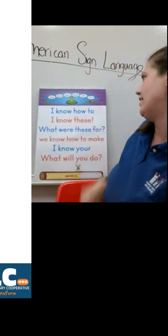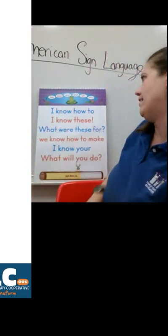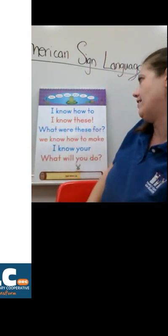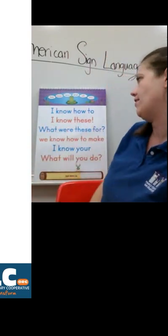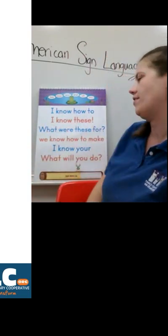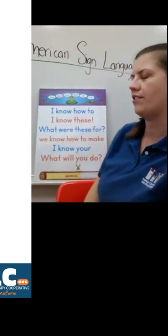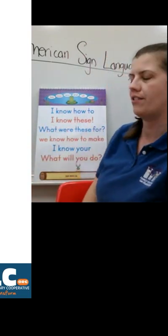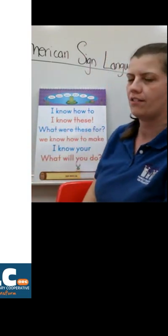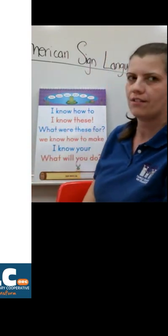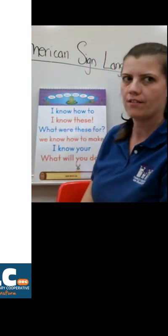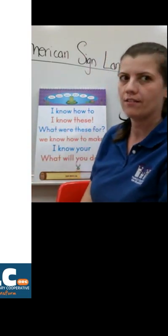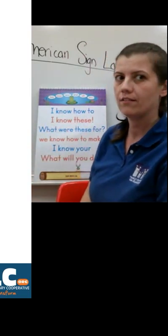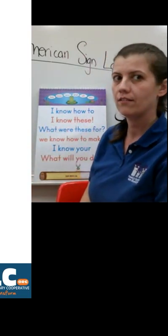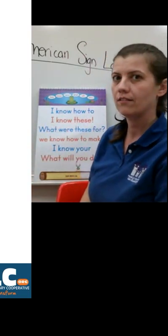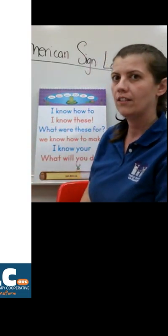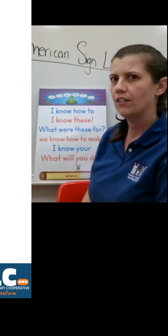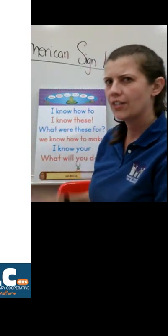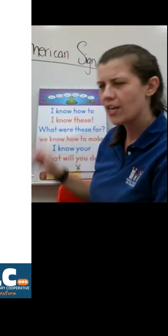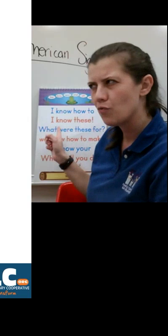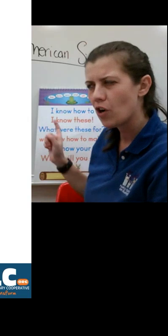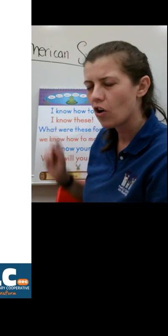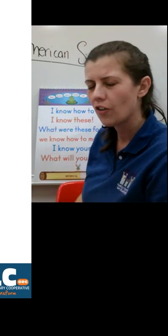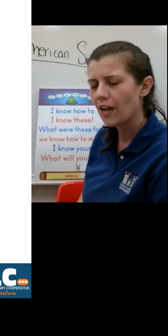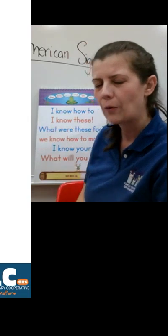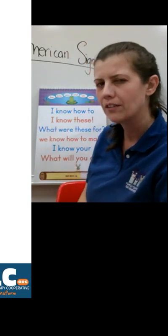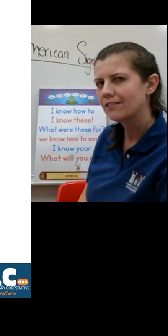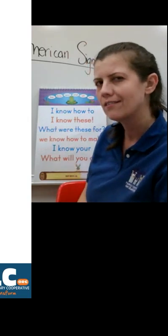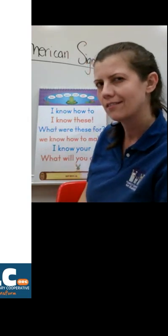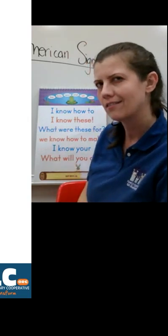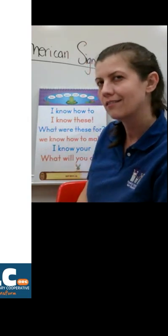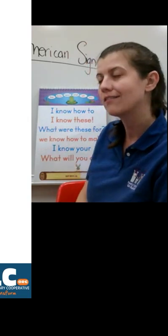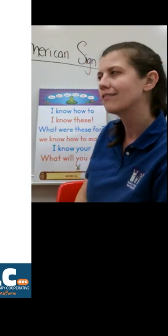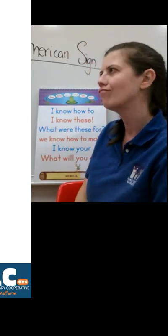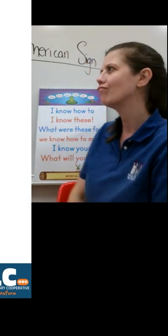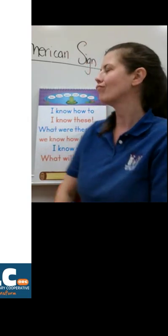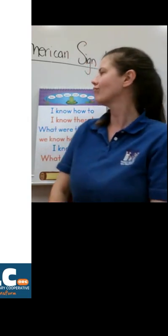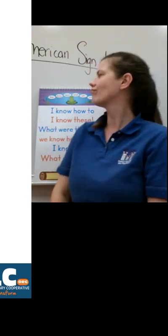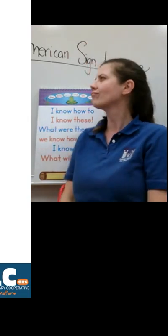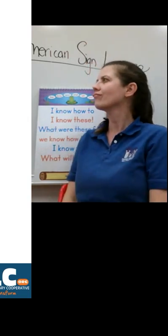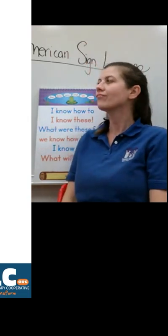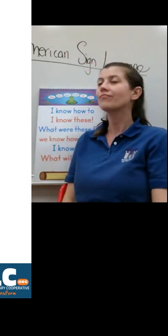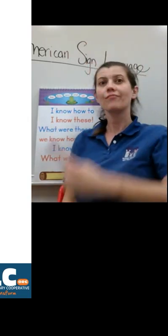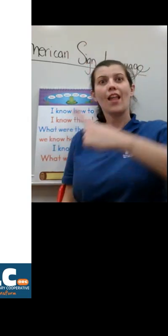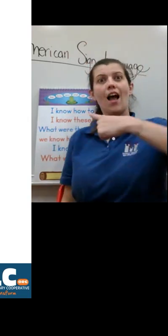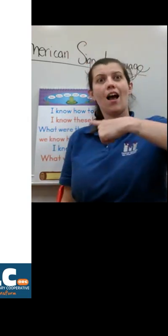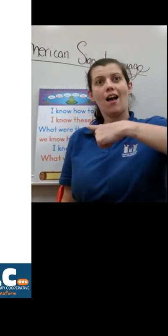I know these. Can you recall that one?